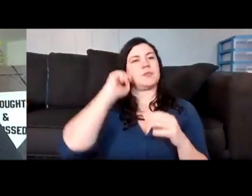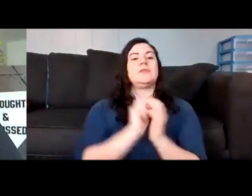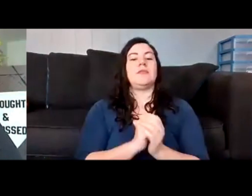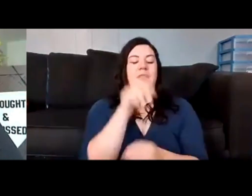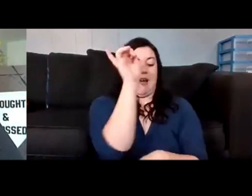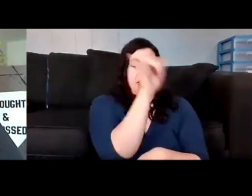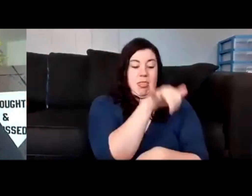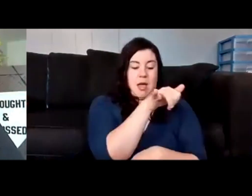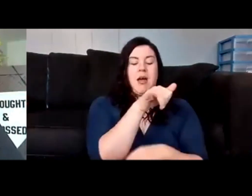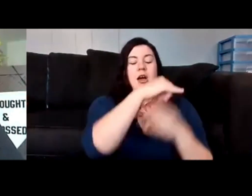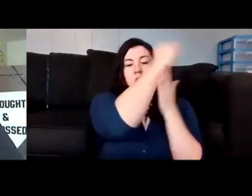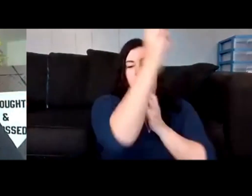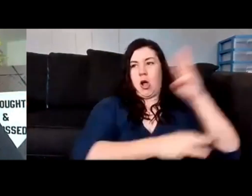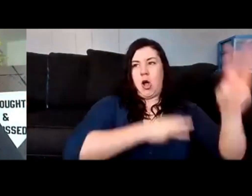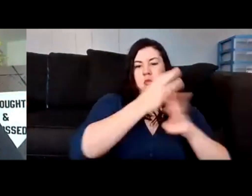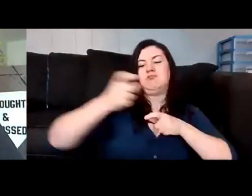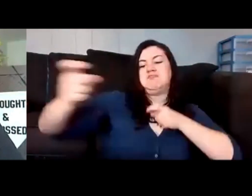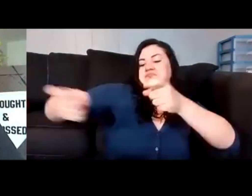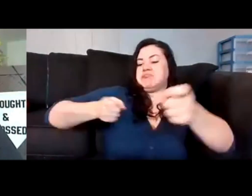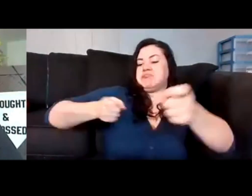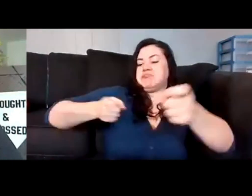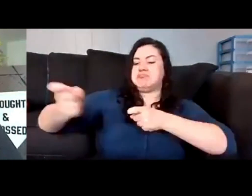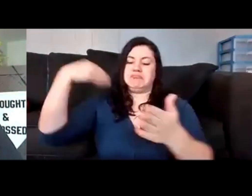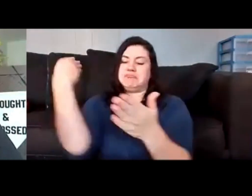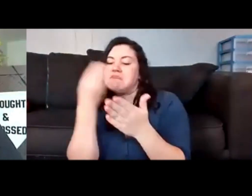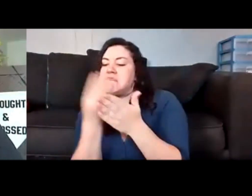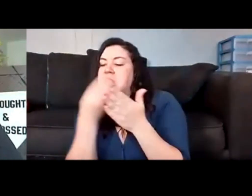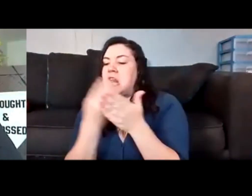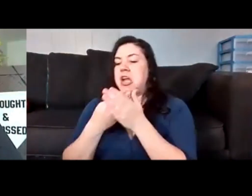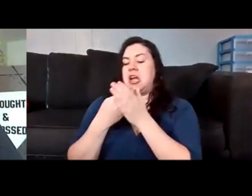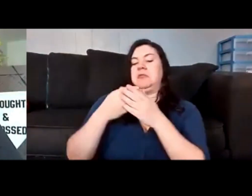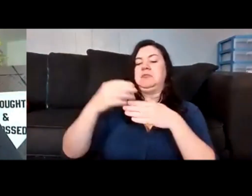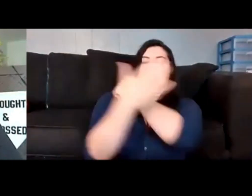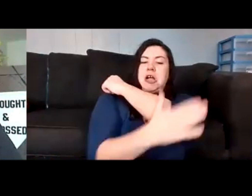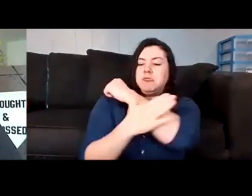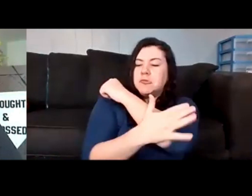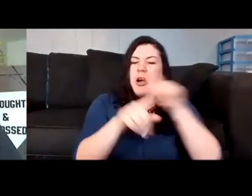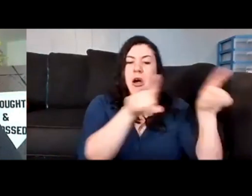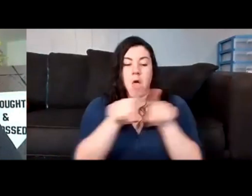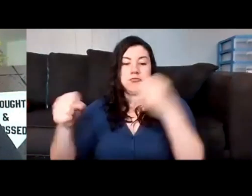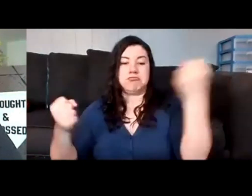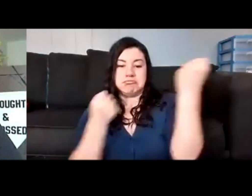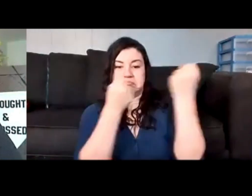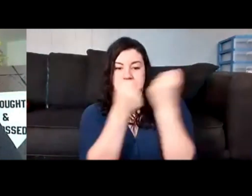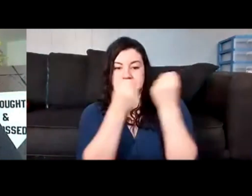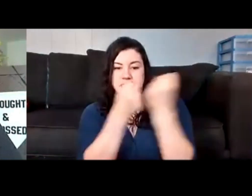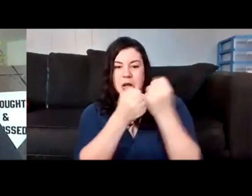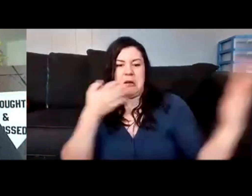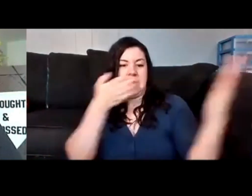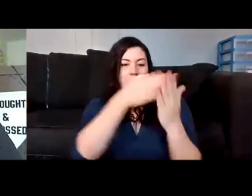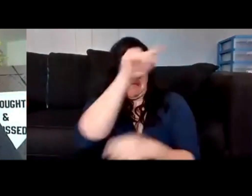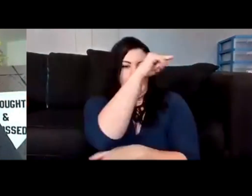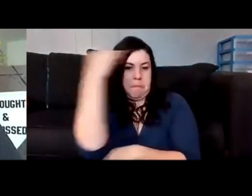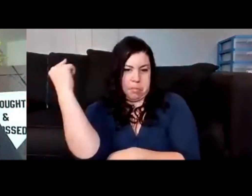capitalism. It also perpetrates anti-Black violence regularly. And this art world